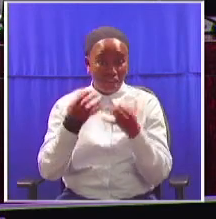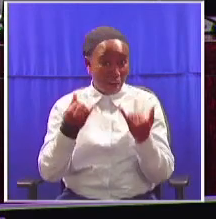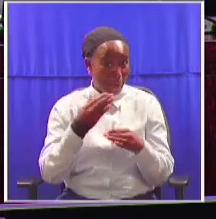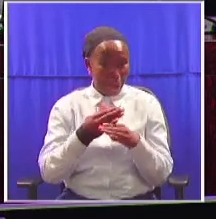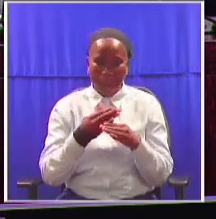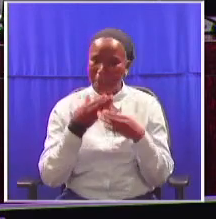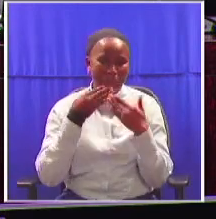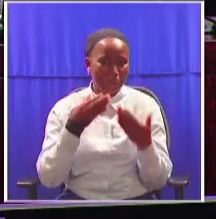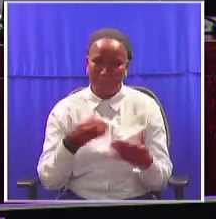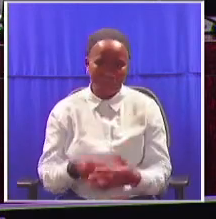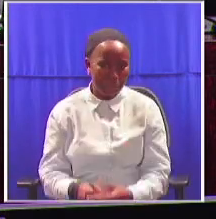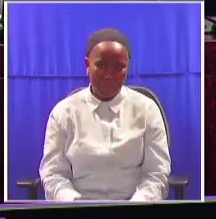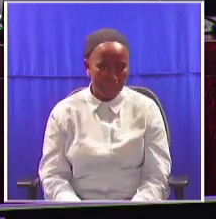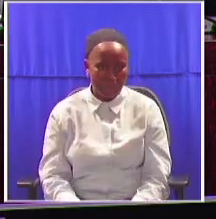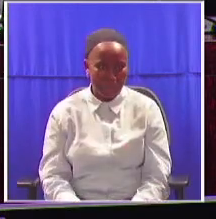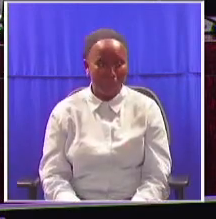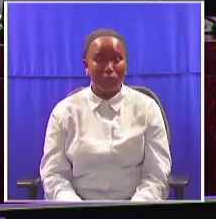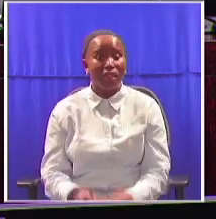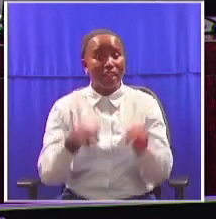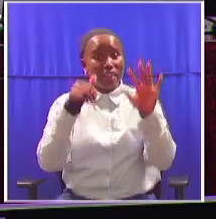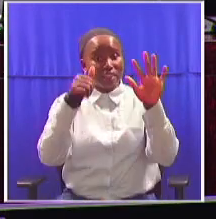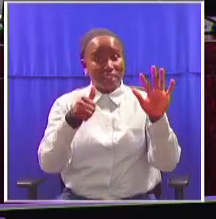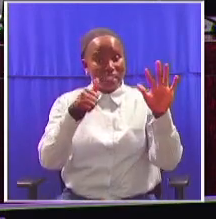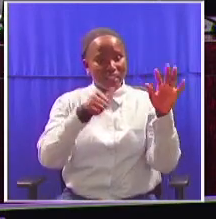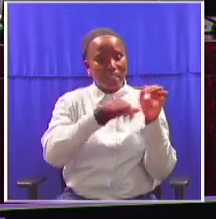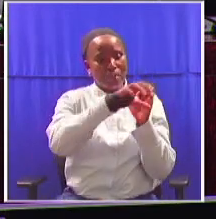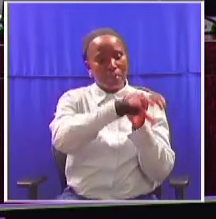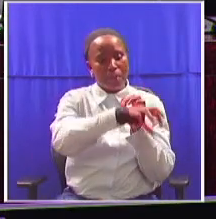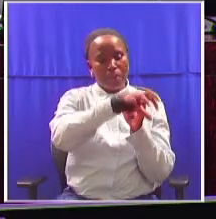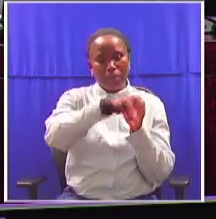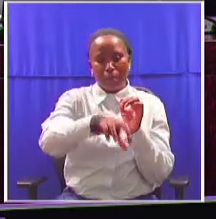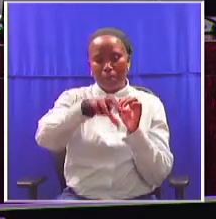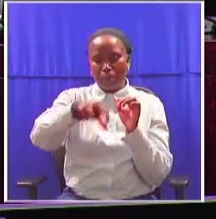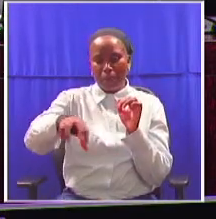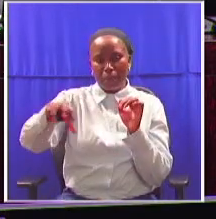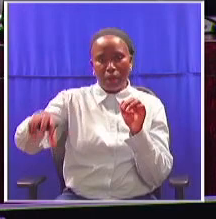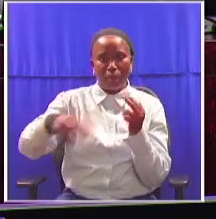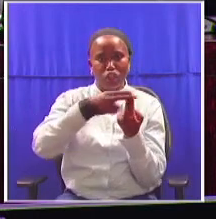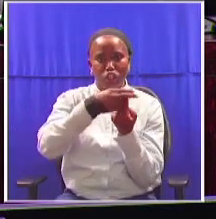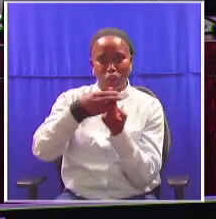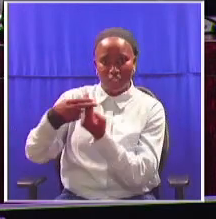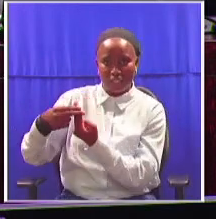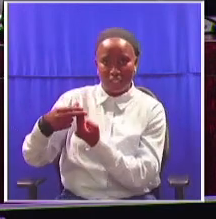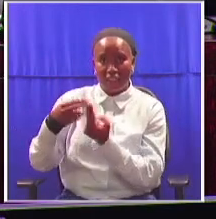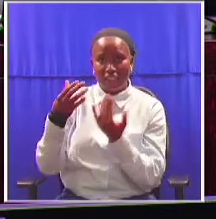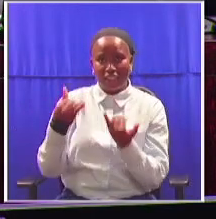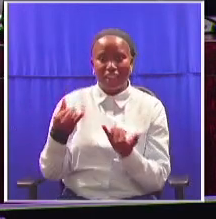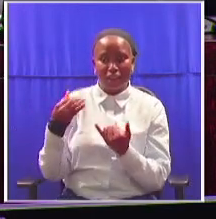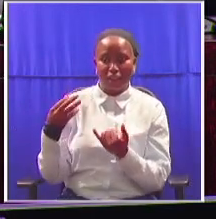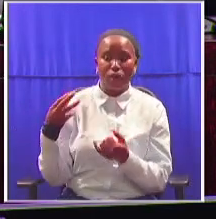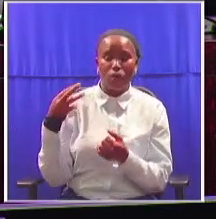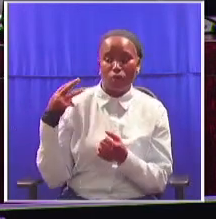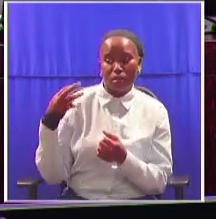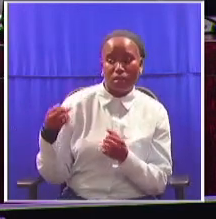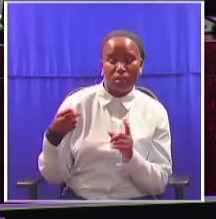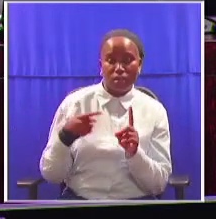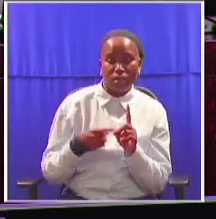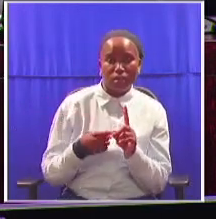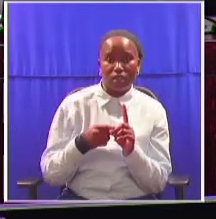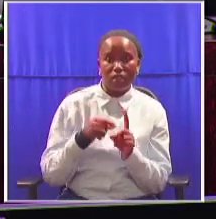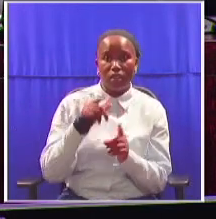These 6 units alone, Minister Ramaphosa tells me, represent